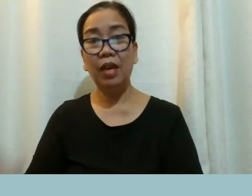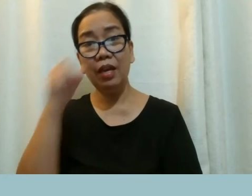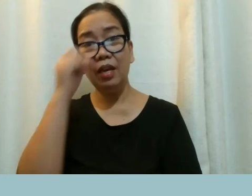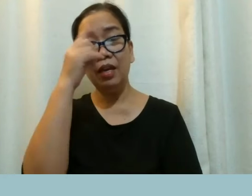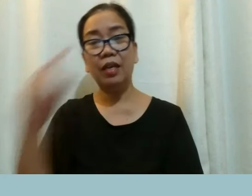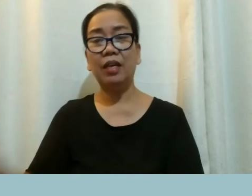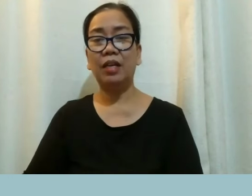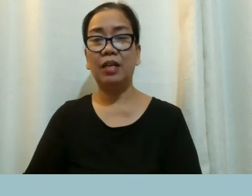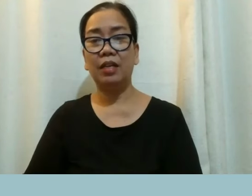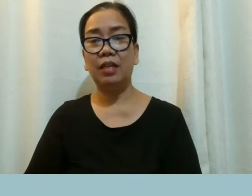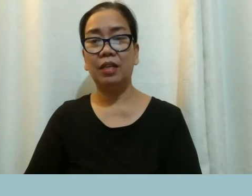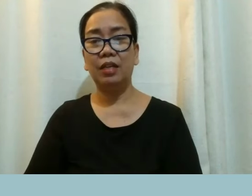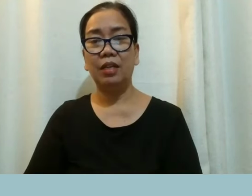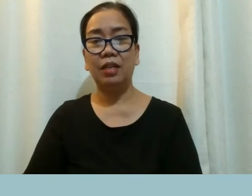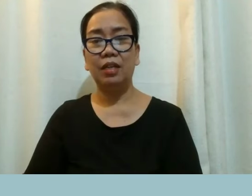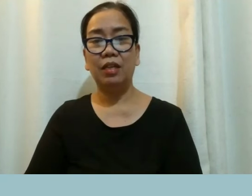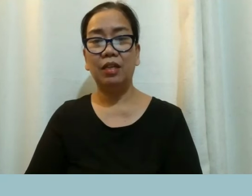Okay?